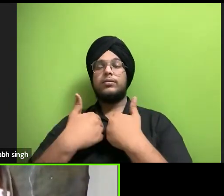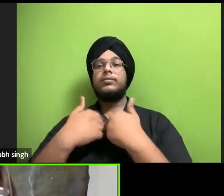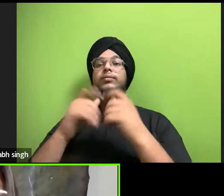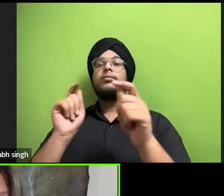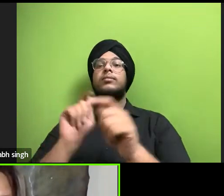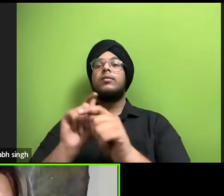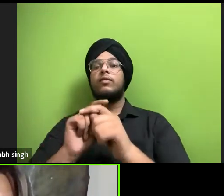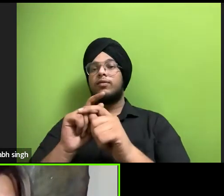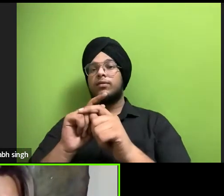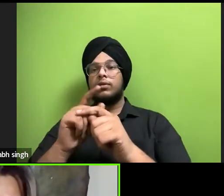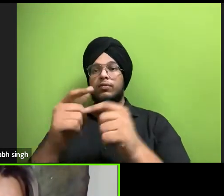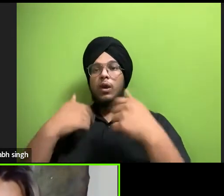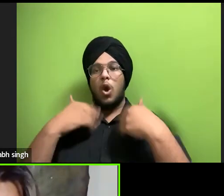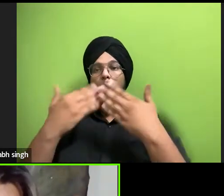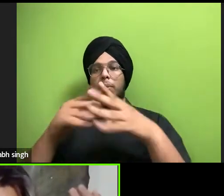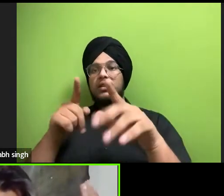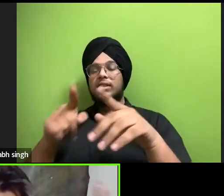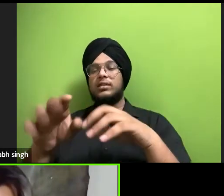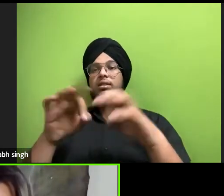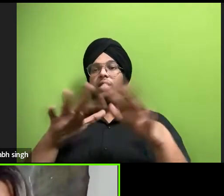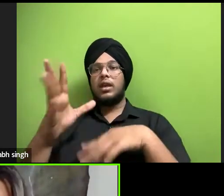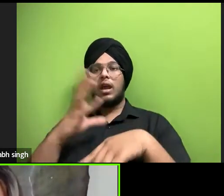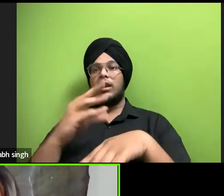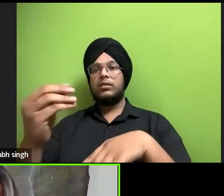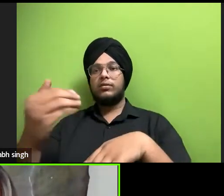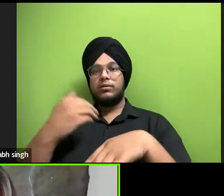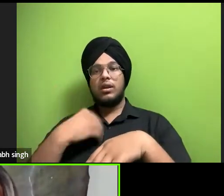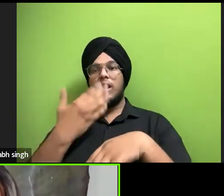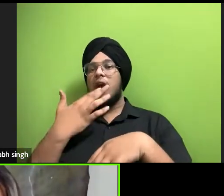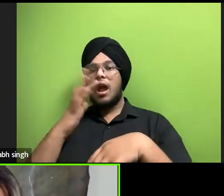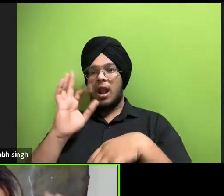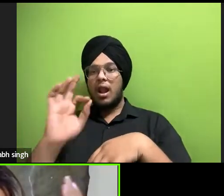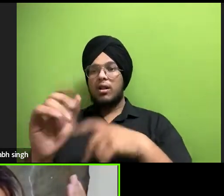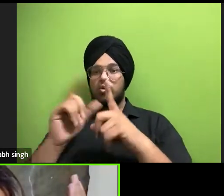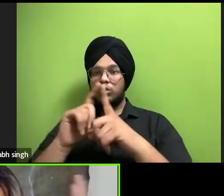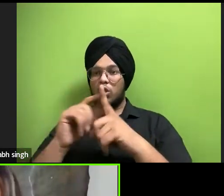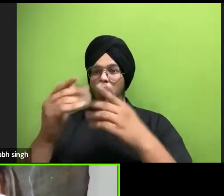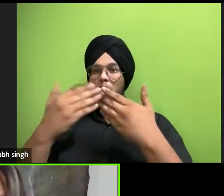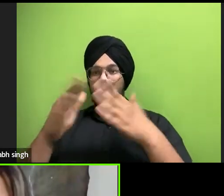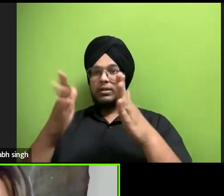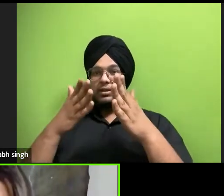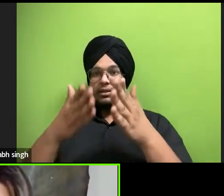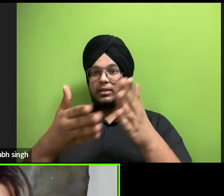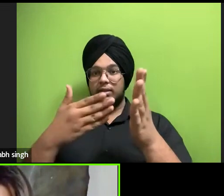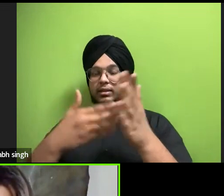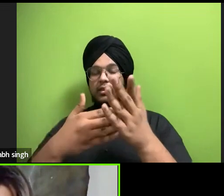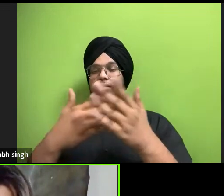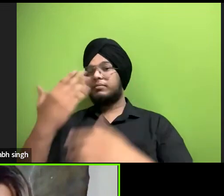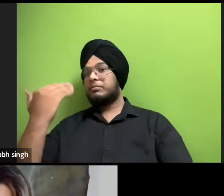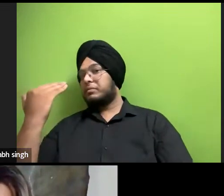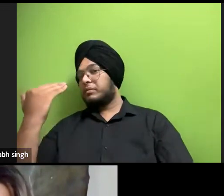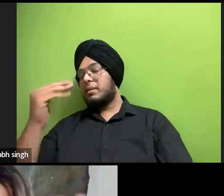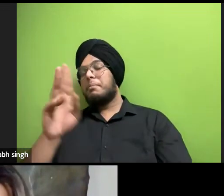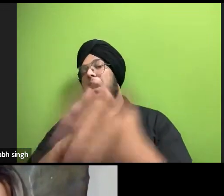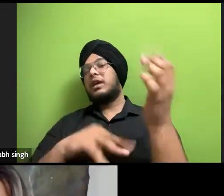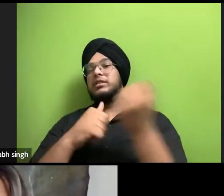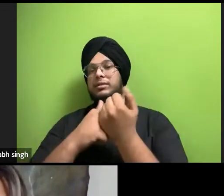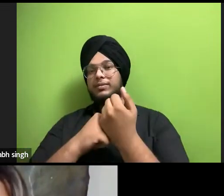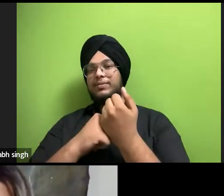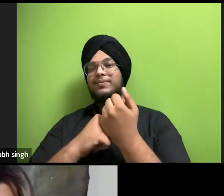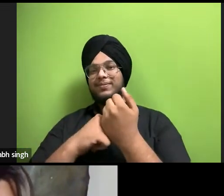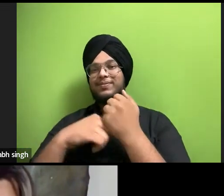then reopen the city. And we've literally only reopened the city since early March. Yes.